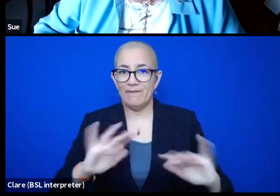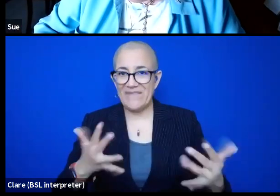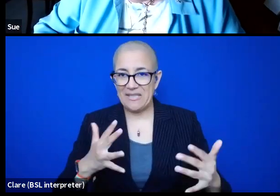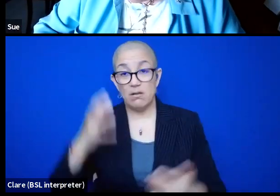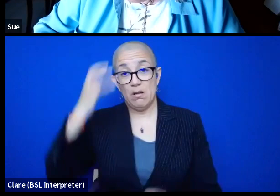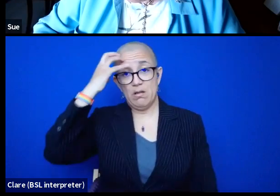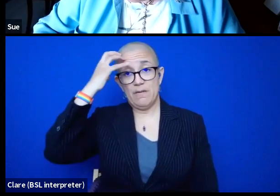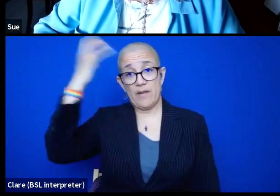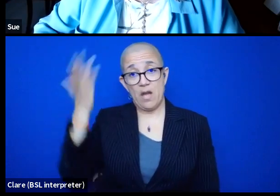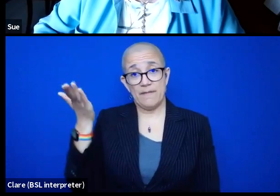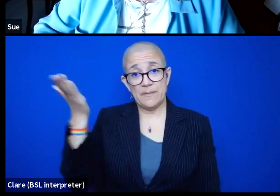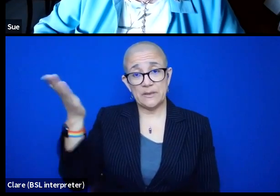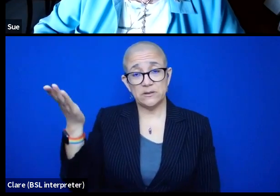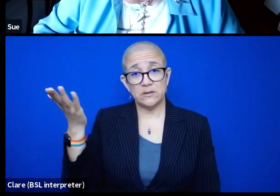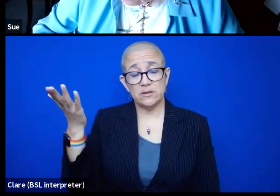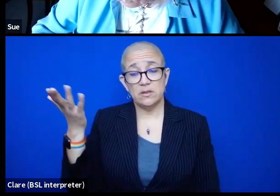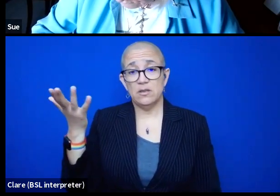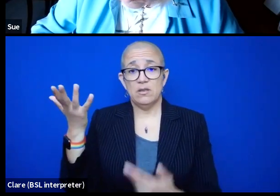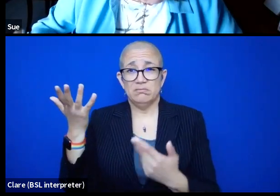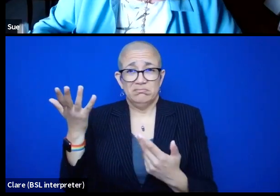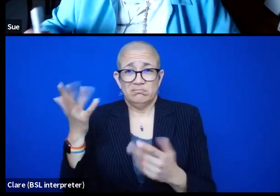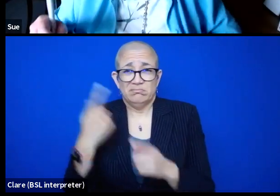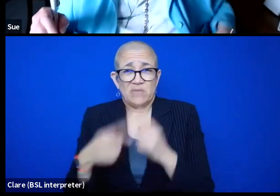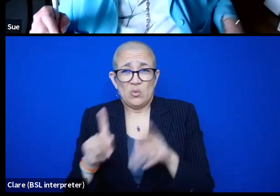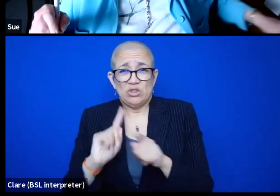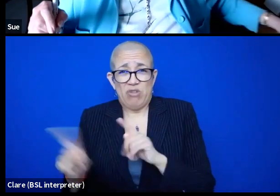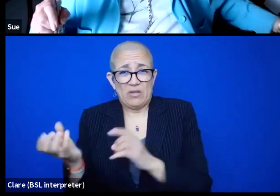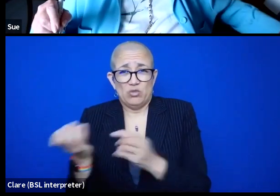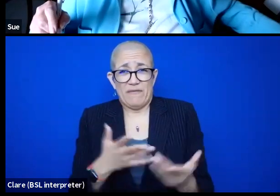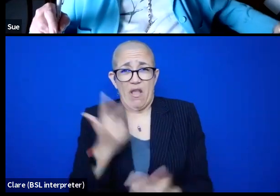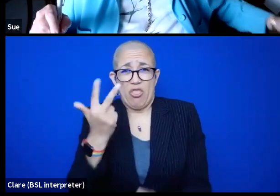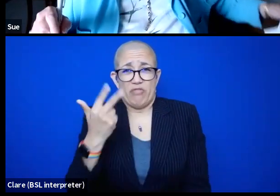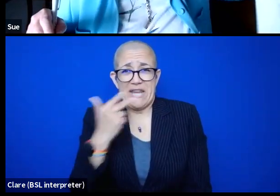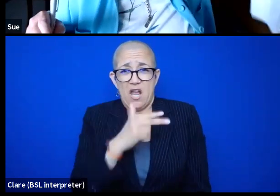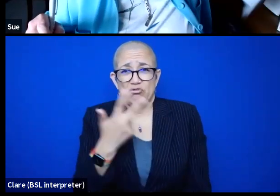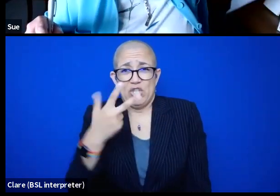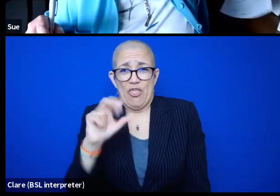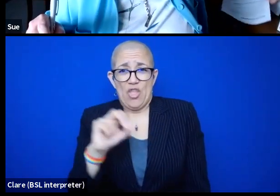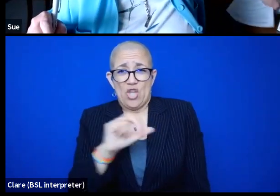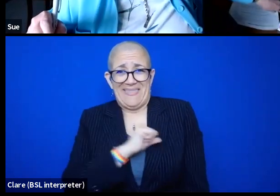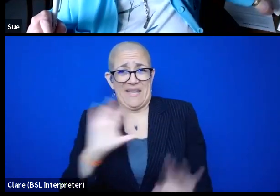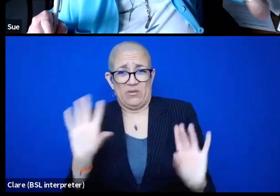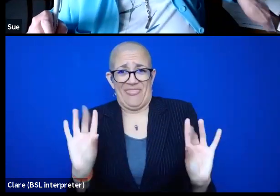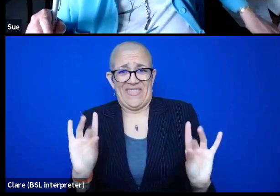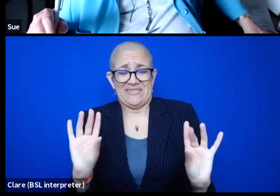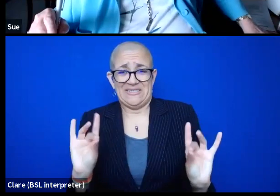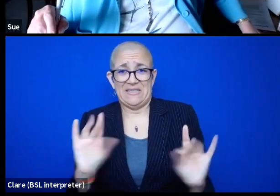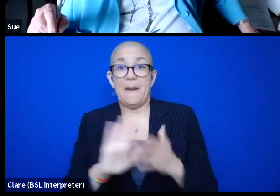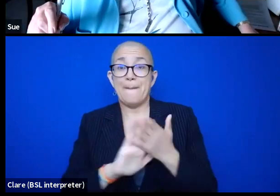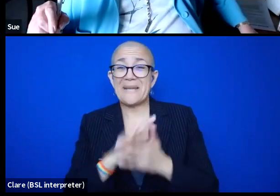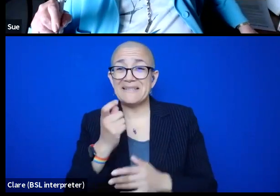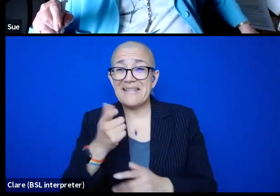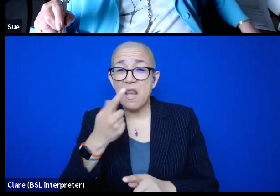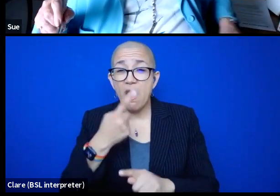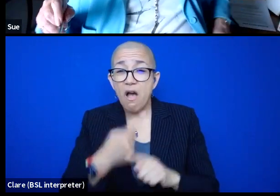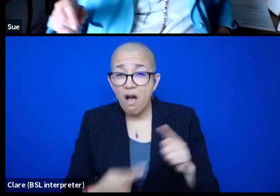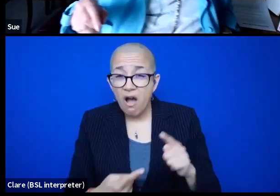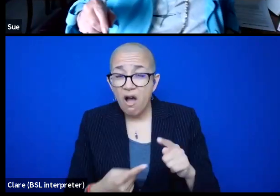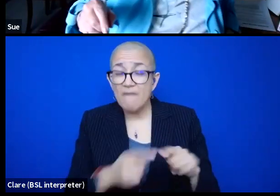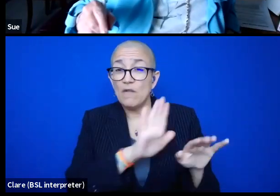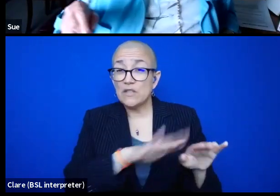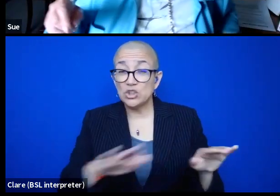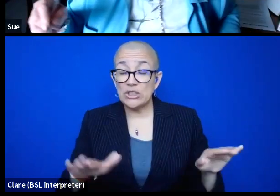has actually only ever even tried to provide 330,000 of those. That means that nearly half of the children who